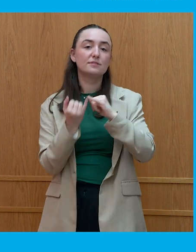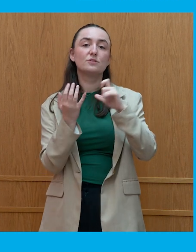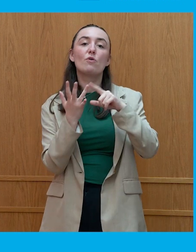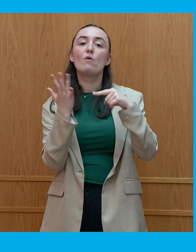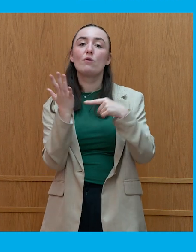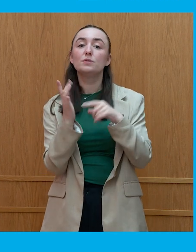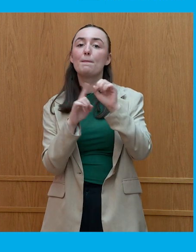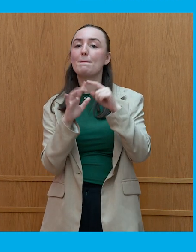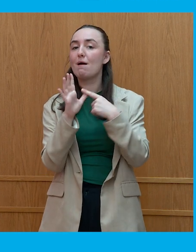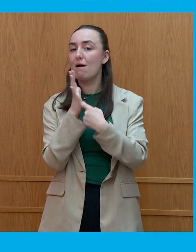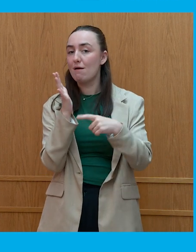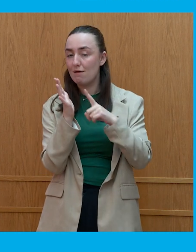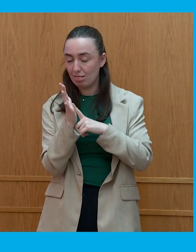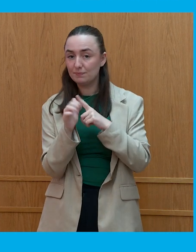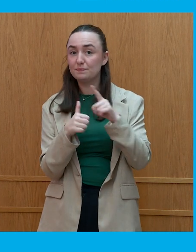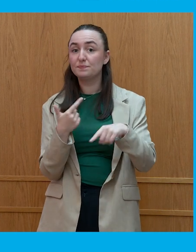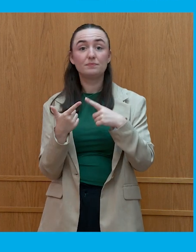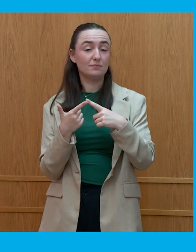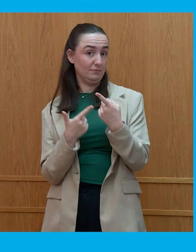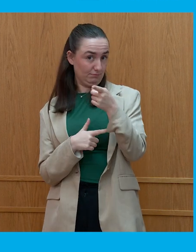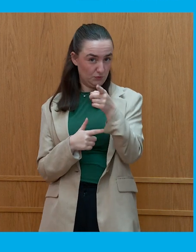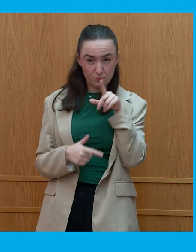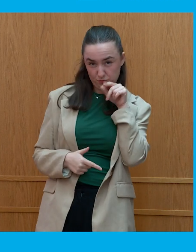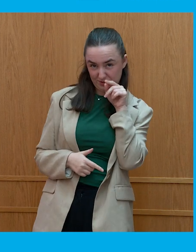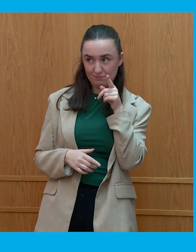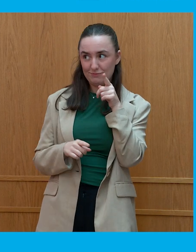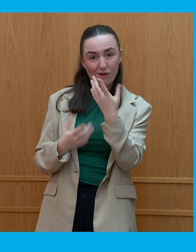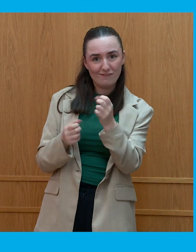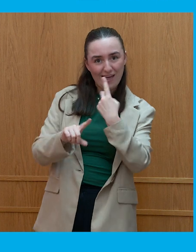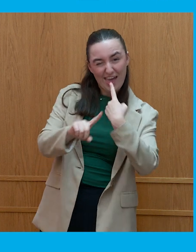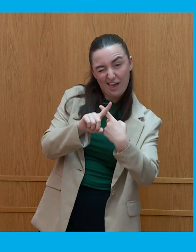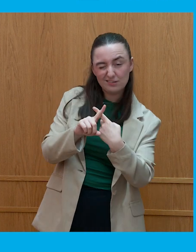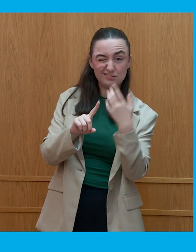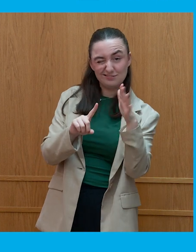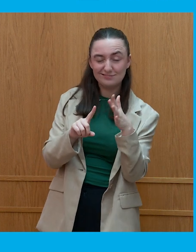difficult. And if you do tweet and you're still on X,